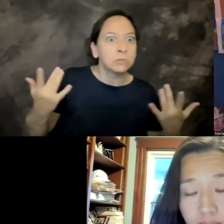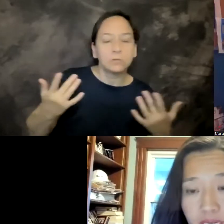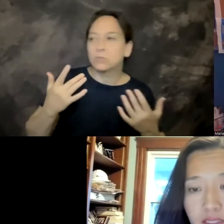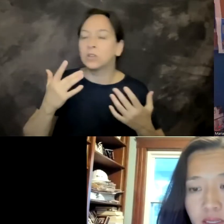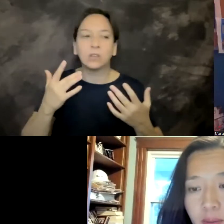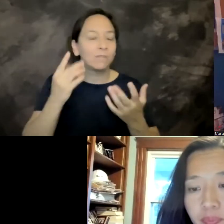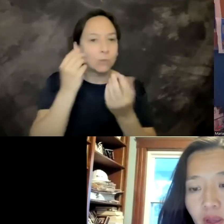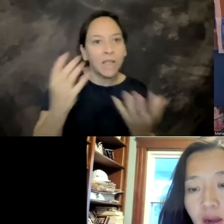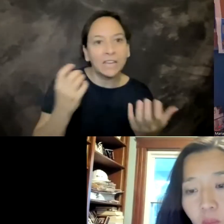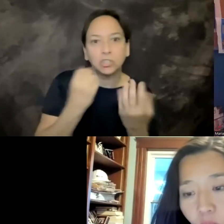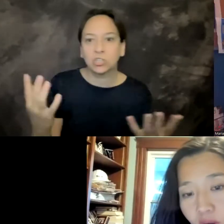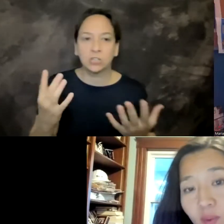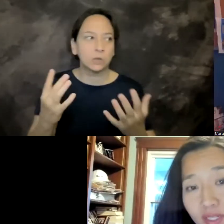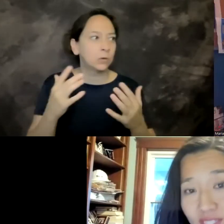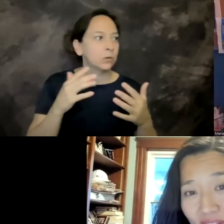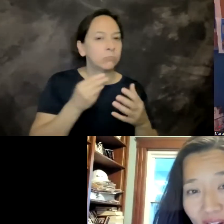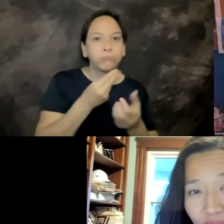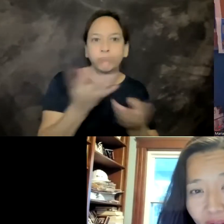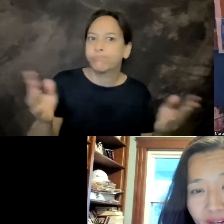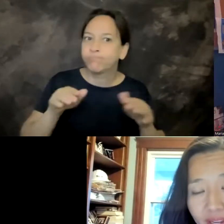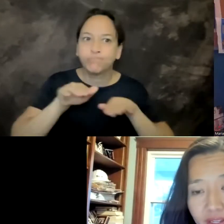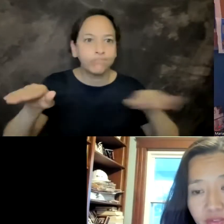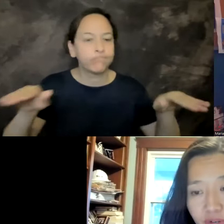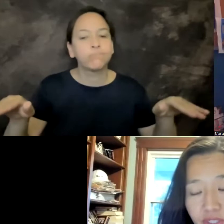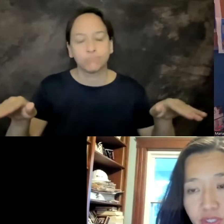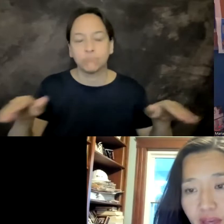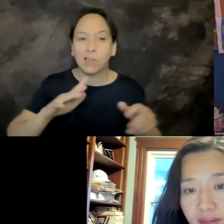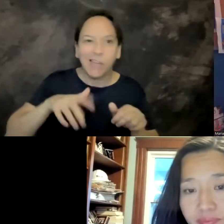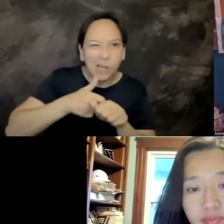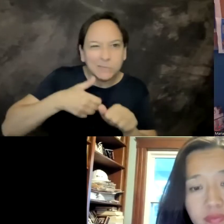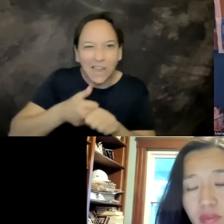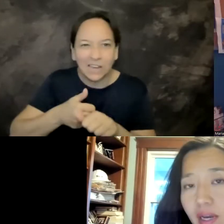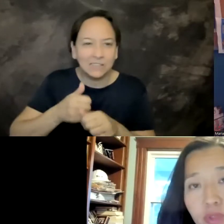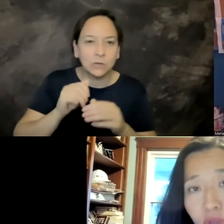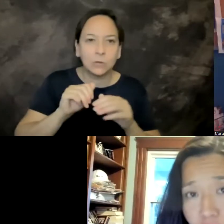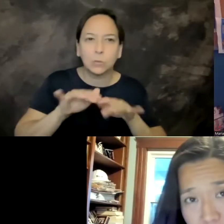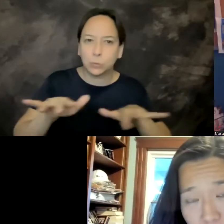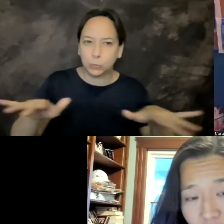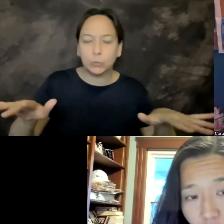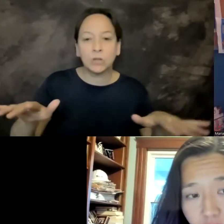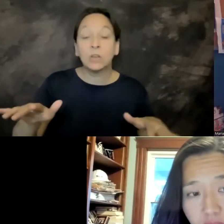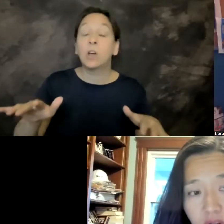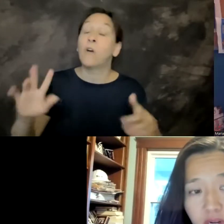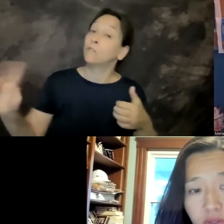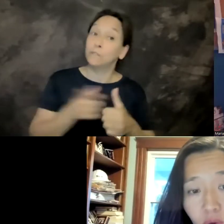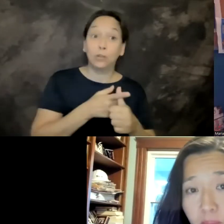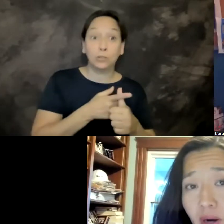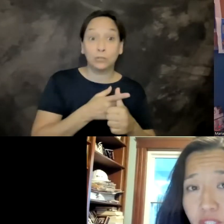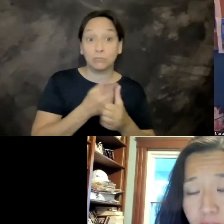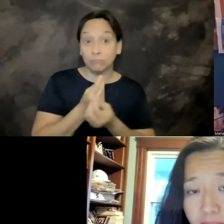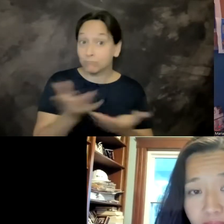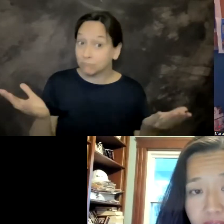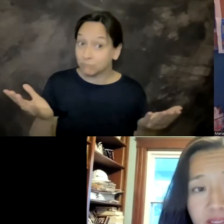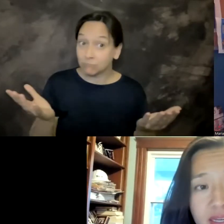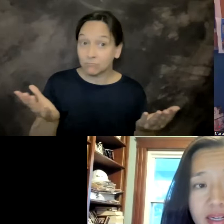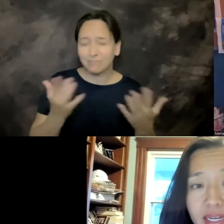latest updates. What I want to say to everyone is first that I'm so grateful for your